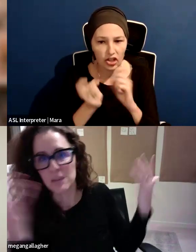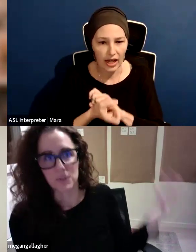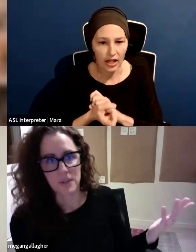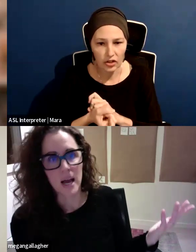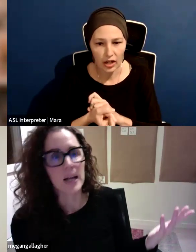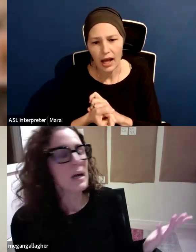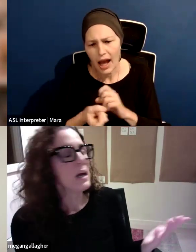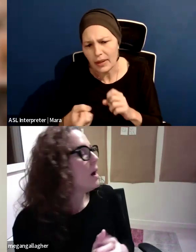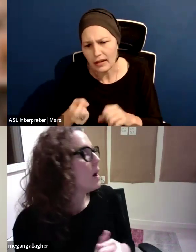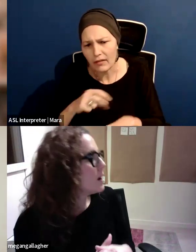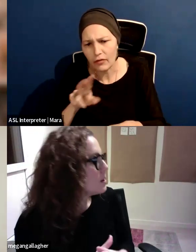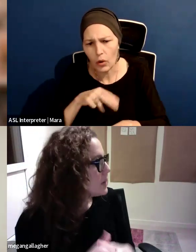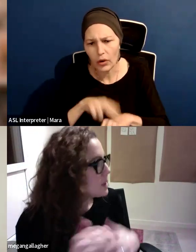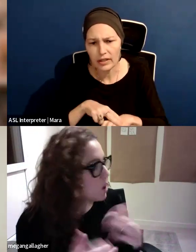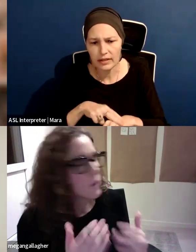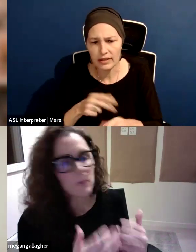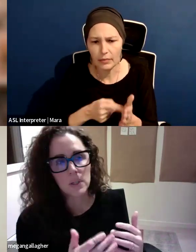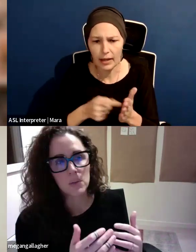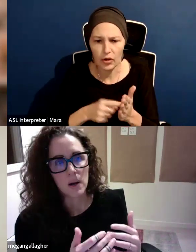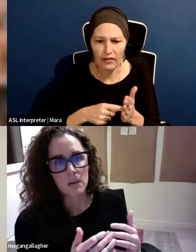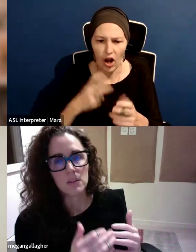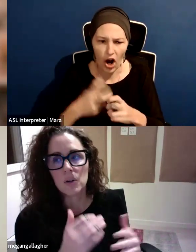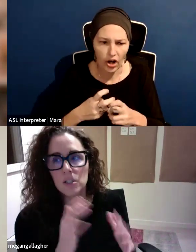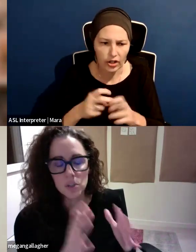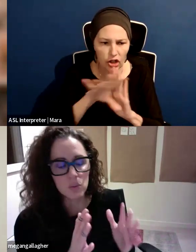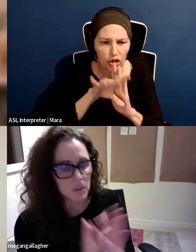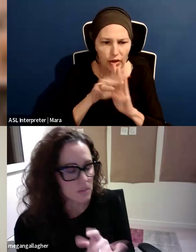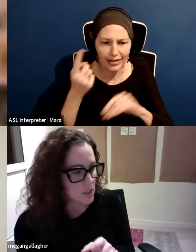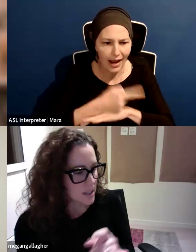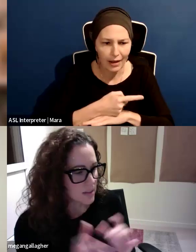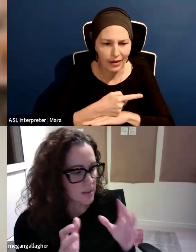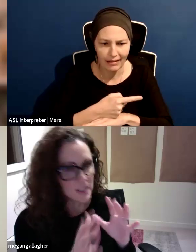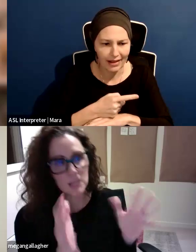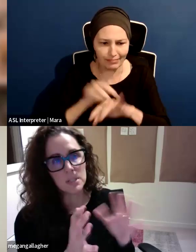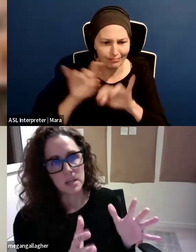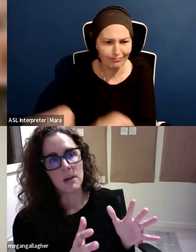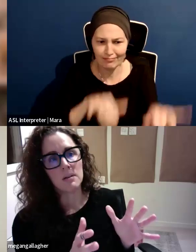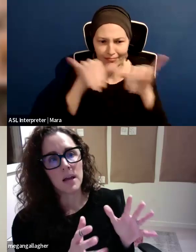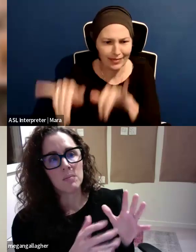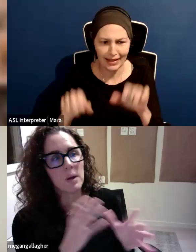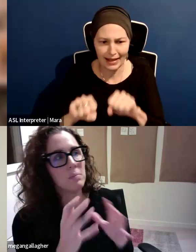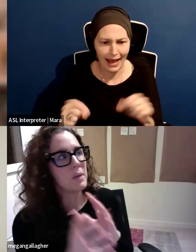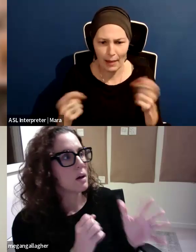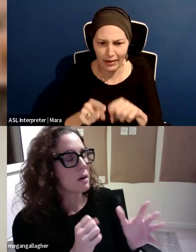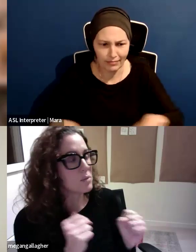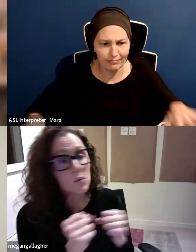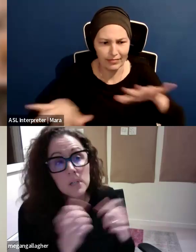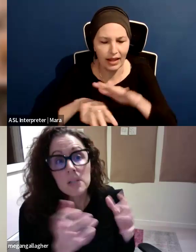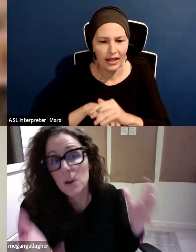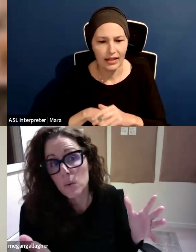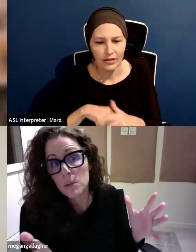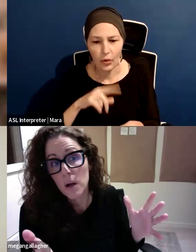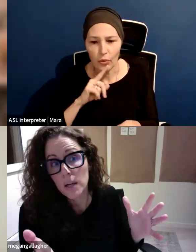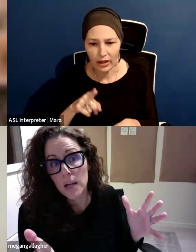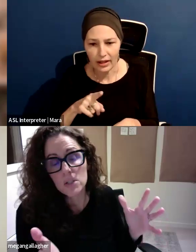anybody, disabled or not. It all went really well. So I just want to just say that this can be done, and Peacock, I'm sure,